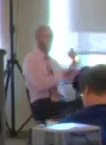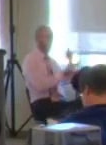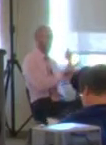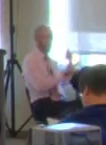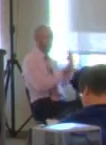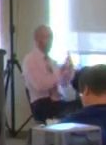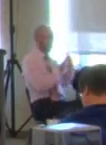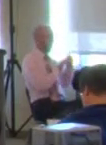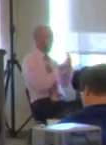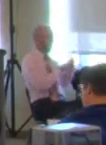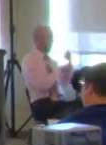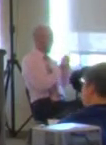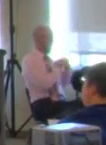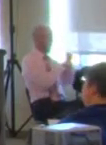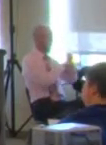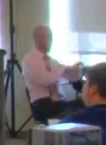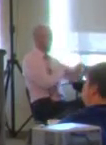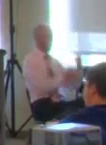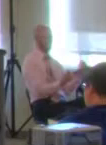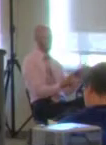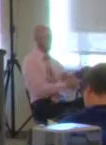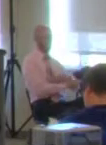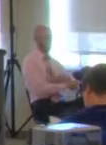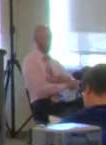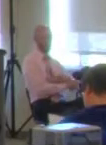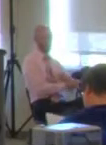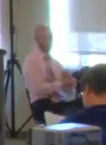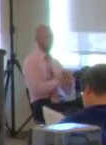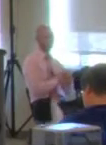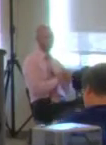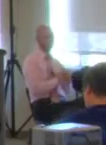present. And it's a very skills and